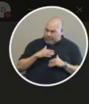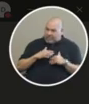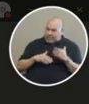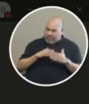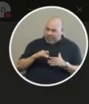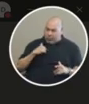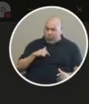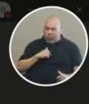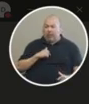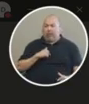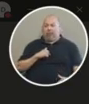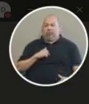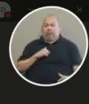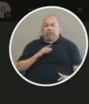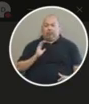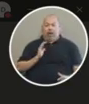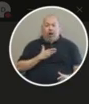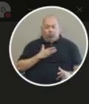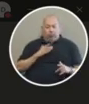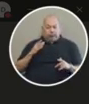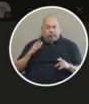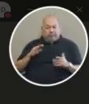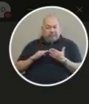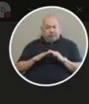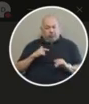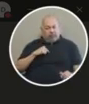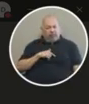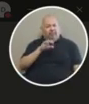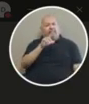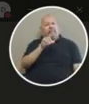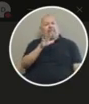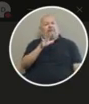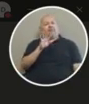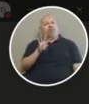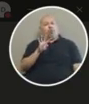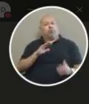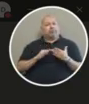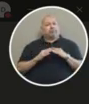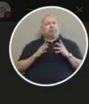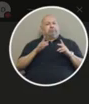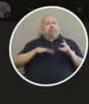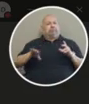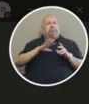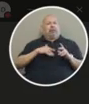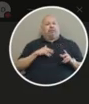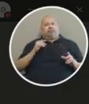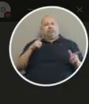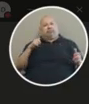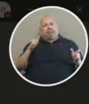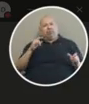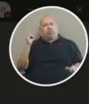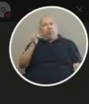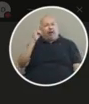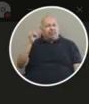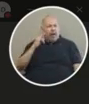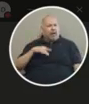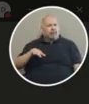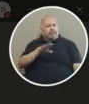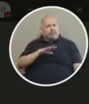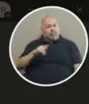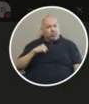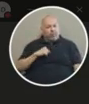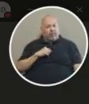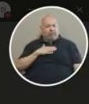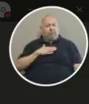an organization. And if you remember, we have 54 sites that have high-speed Wi-Fi, and